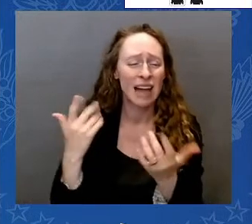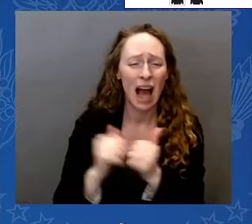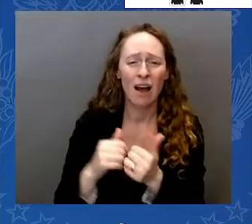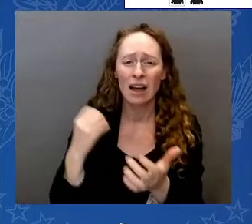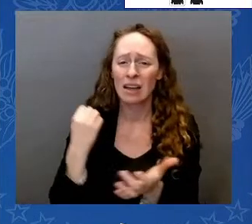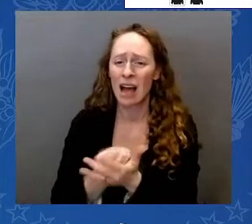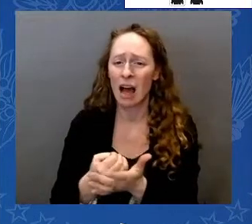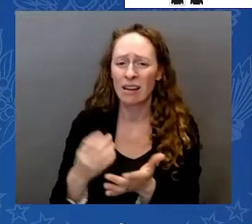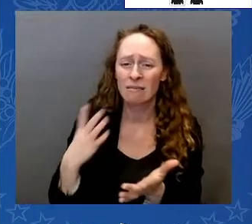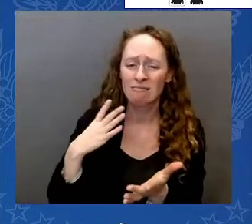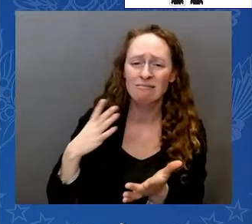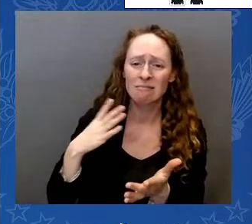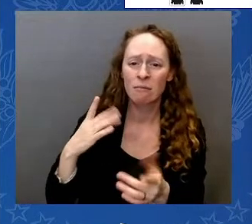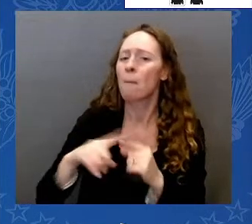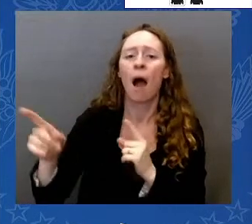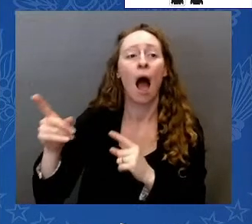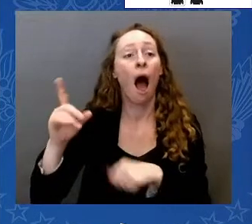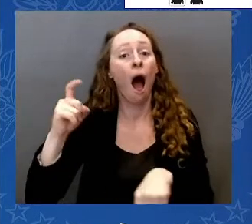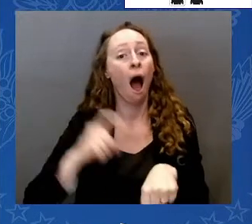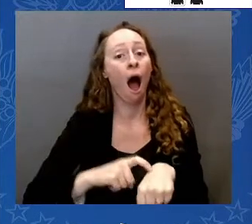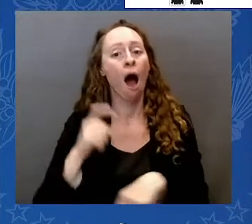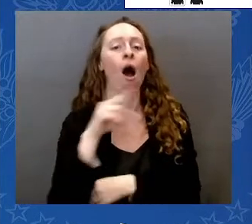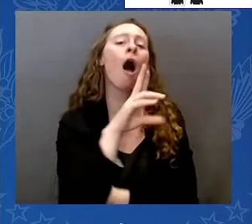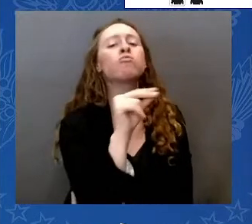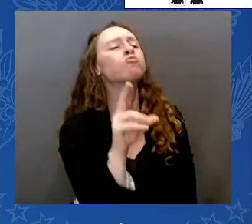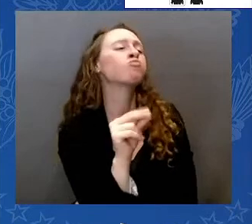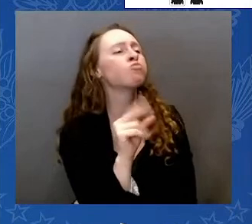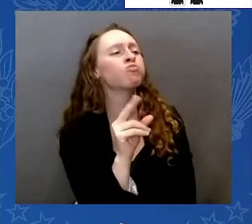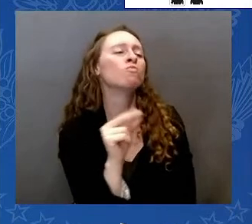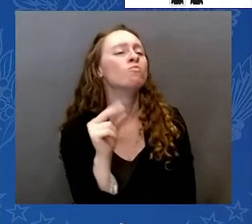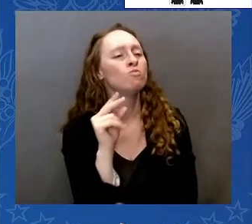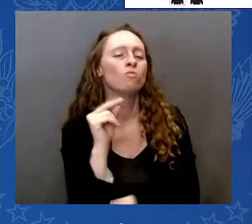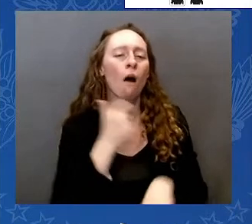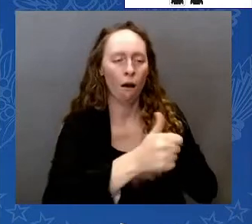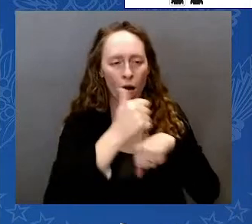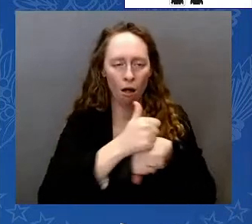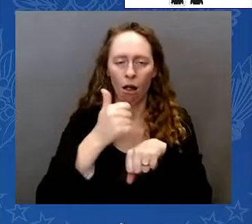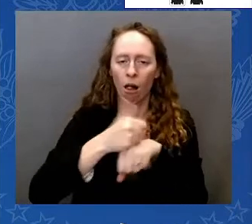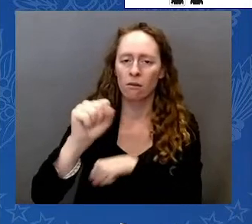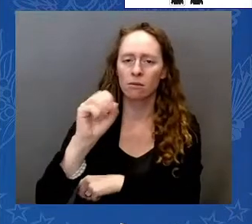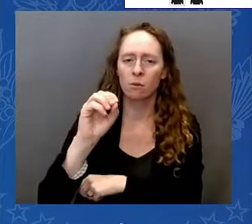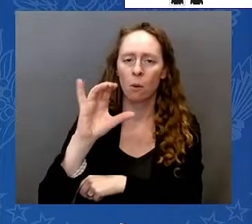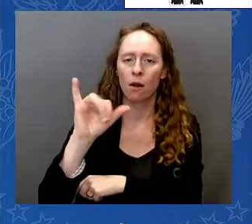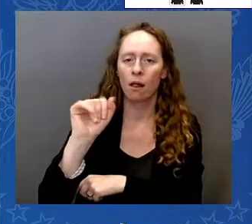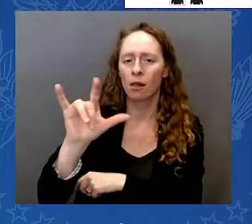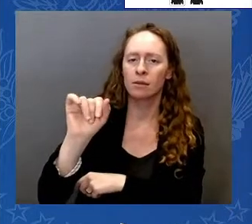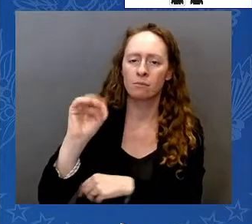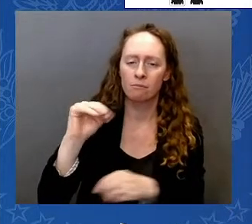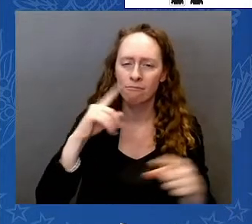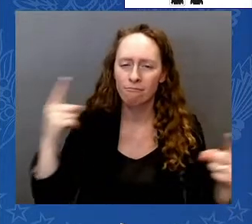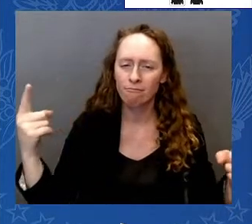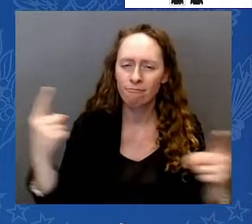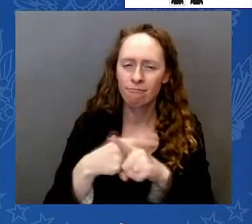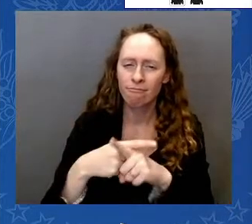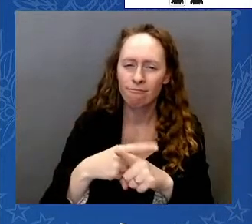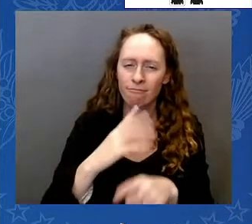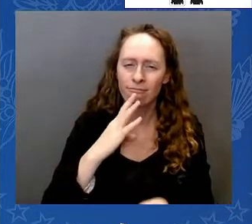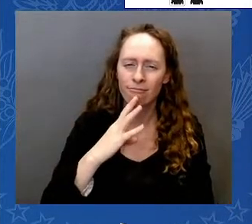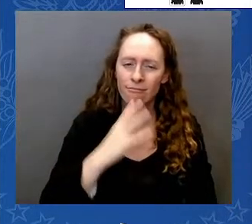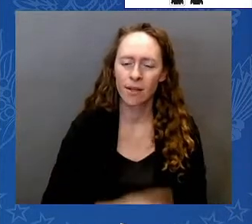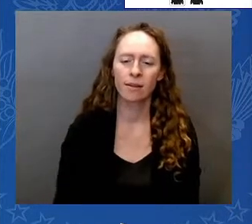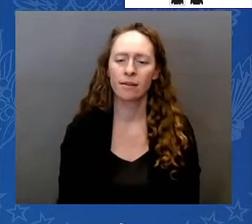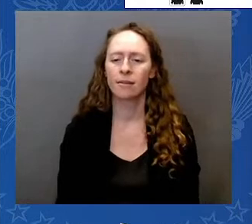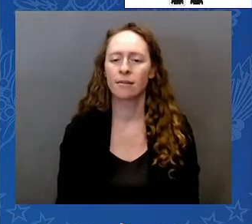Kentucky Representative Andy Barr, the biggest socialist agenda. 3 different projects he wants, citing